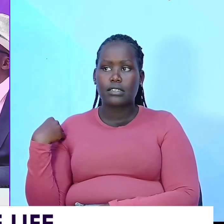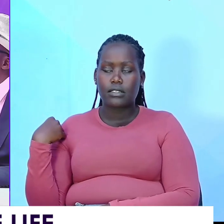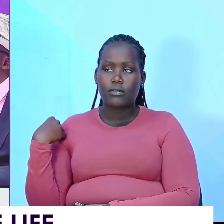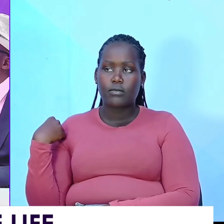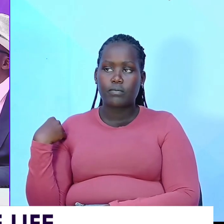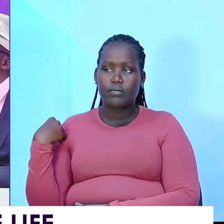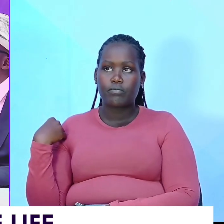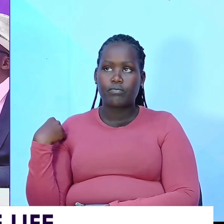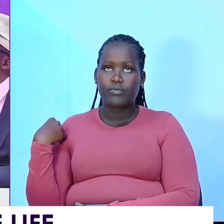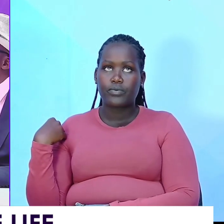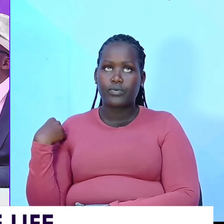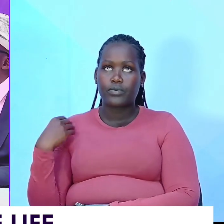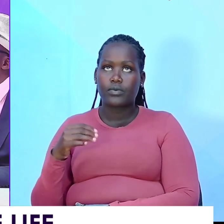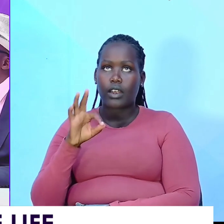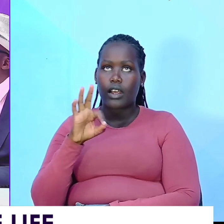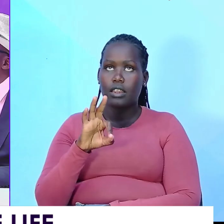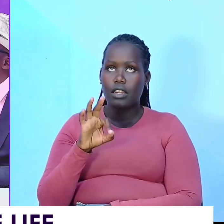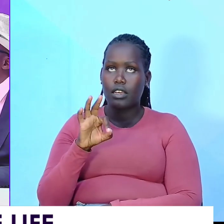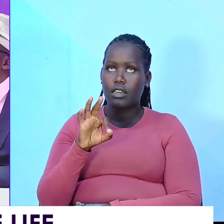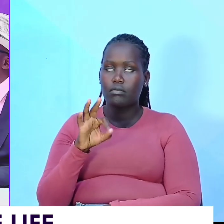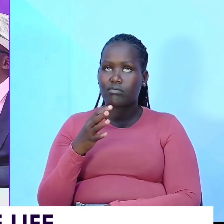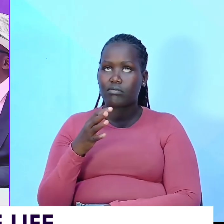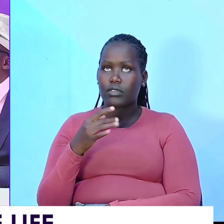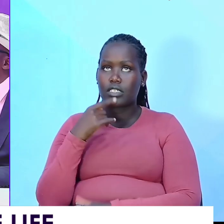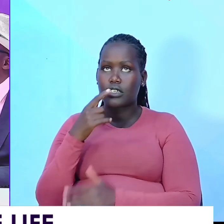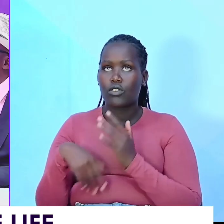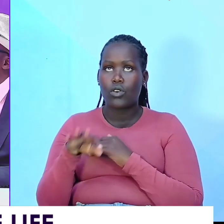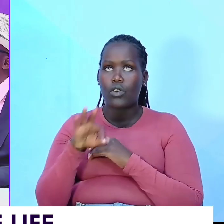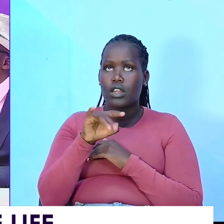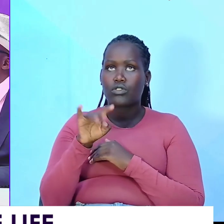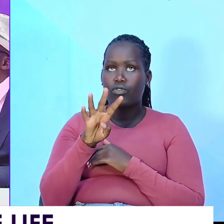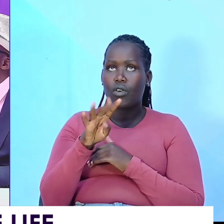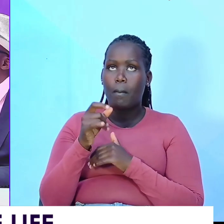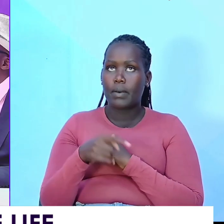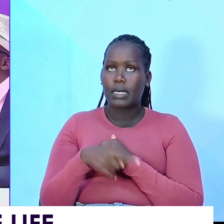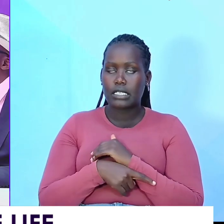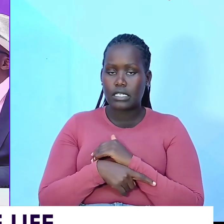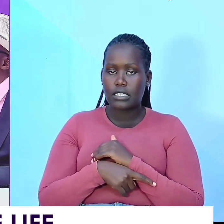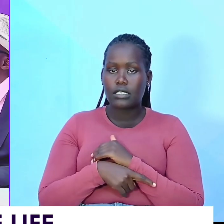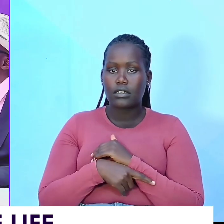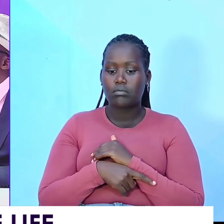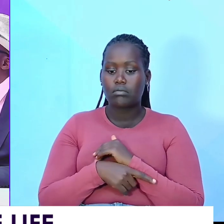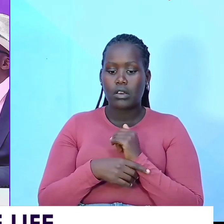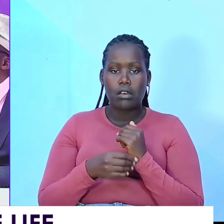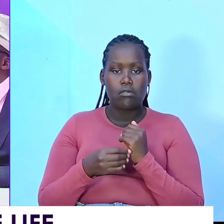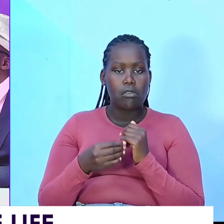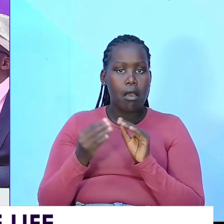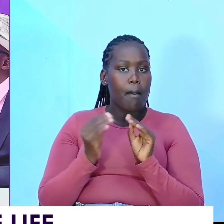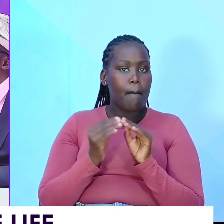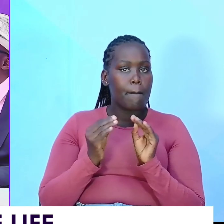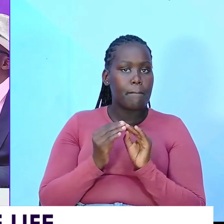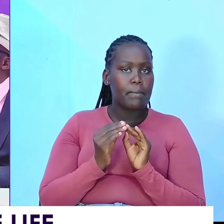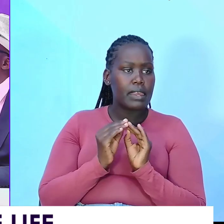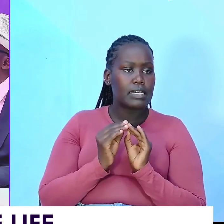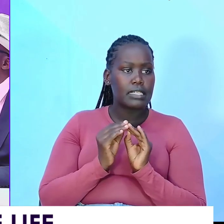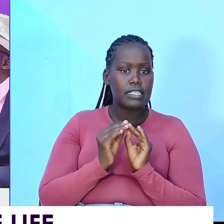did she say 3 to 6 months? No, she said 3 to 4 months. She has not come across even a